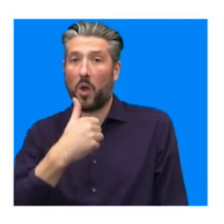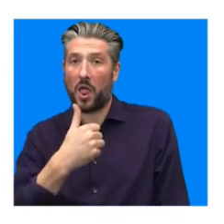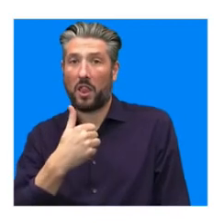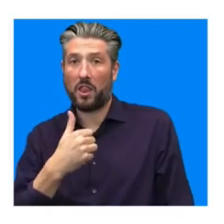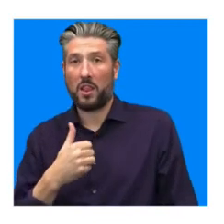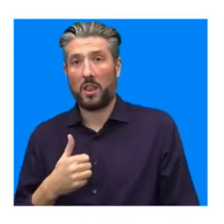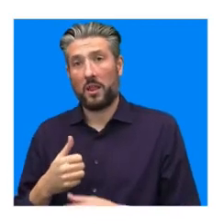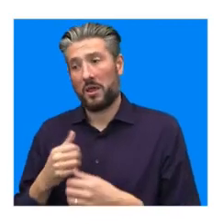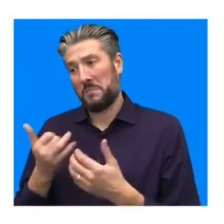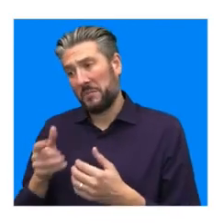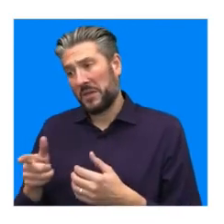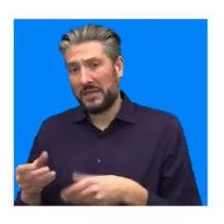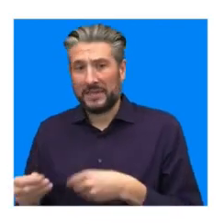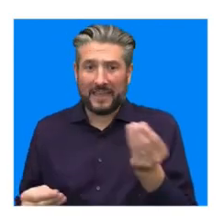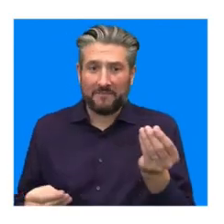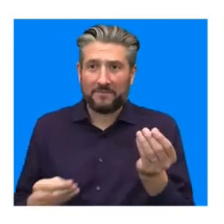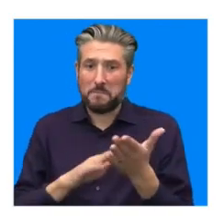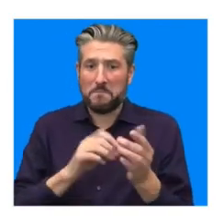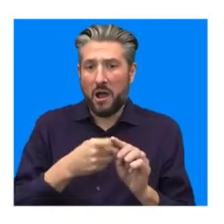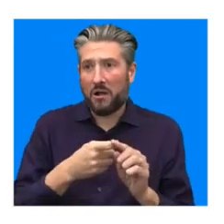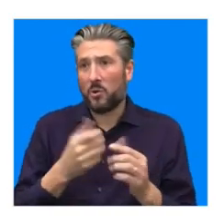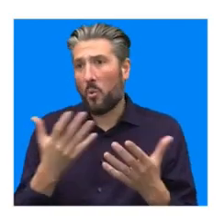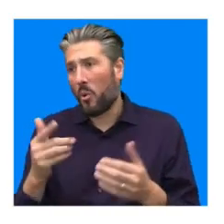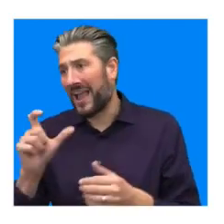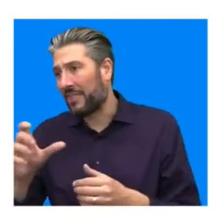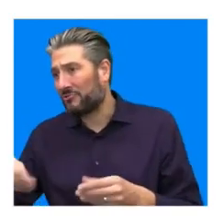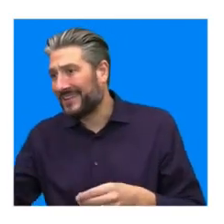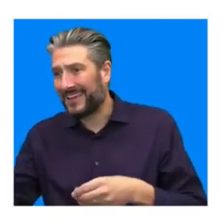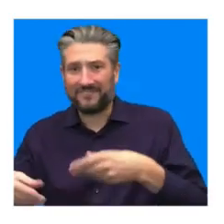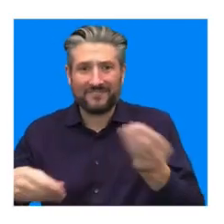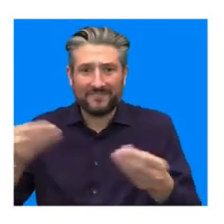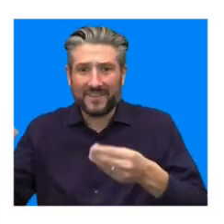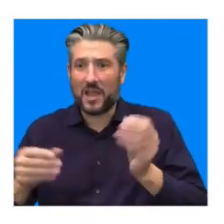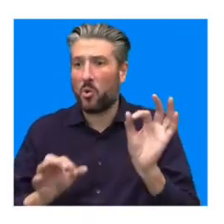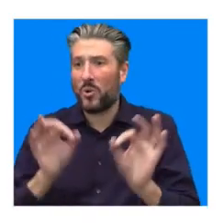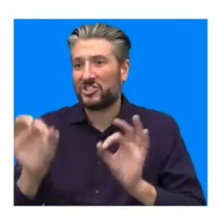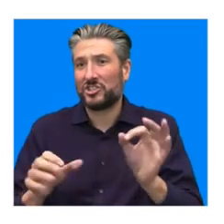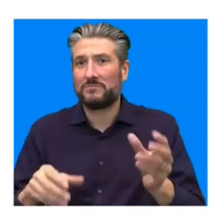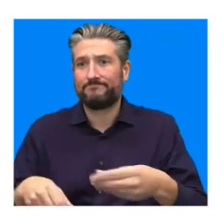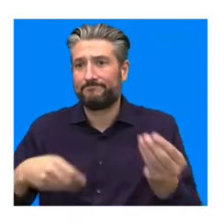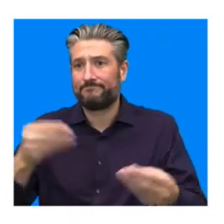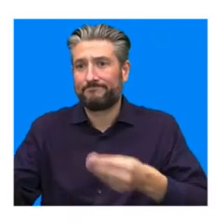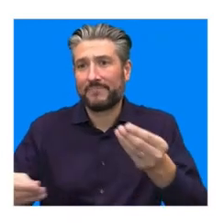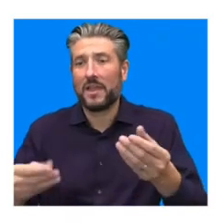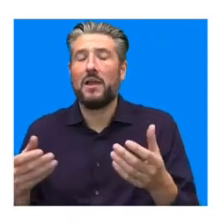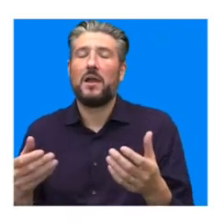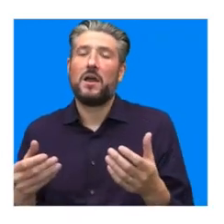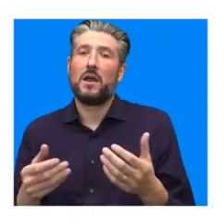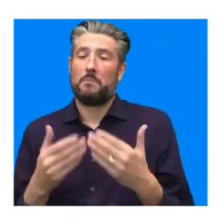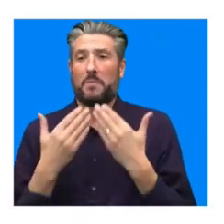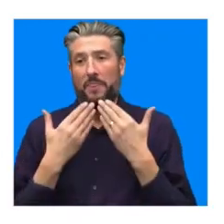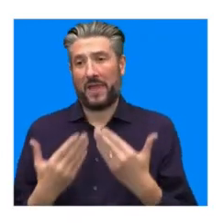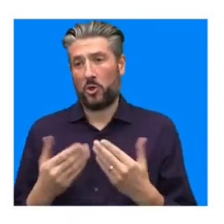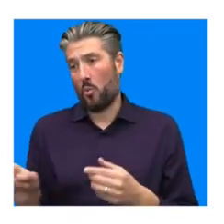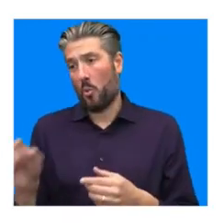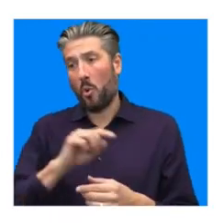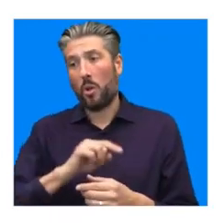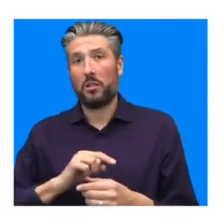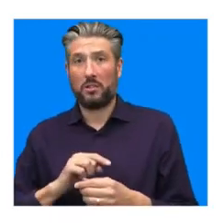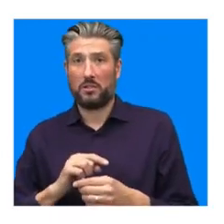or Catherine with the answers. I'll obviously reach out to the broadcasters. But just a very quick thank you to everyone for taking time